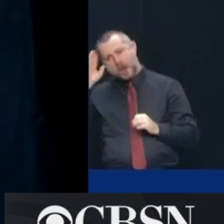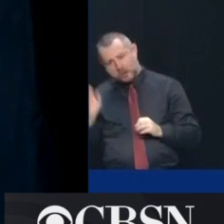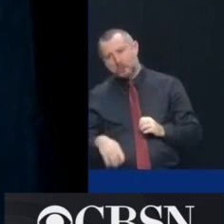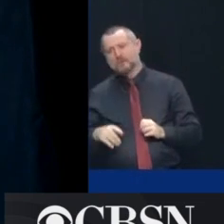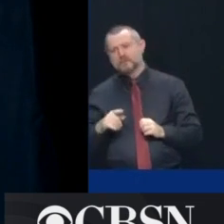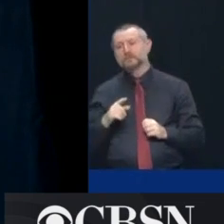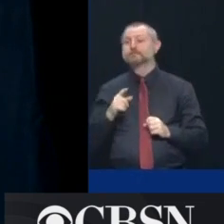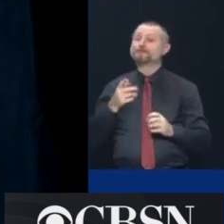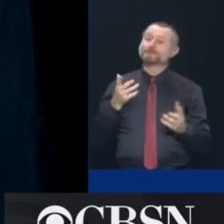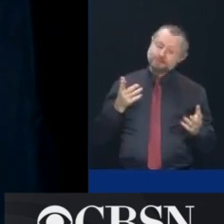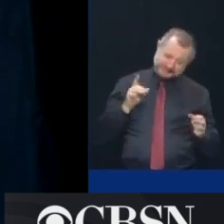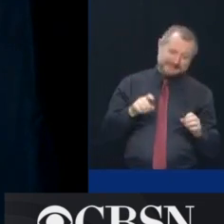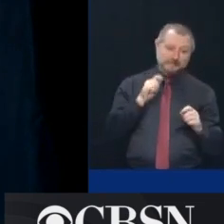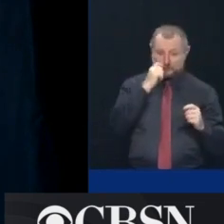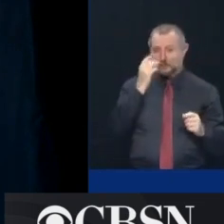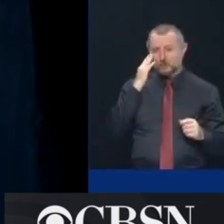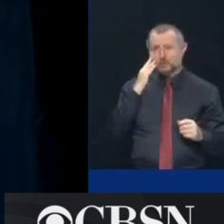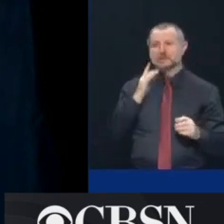today,